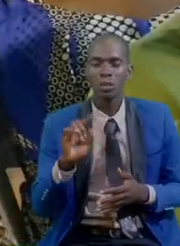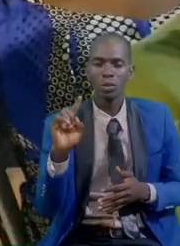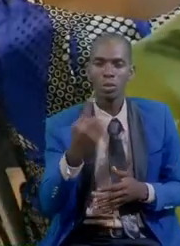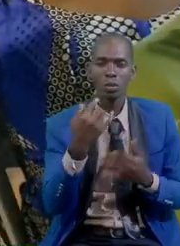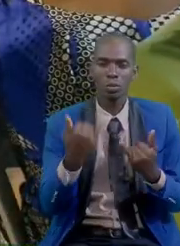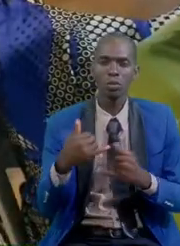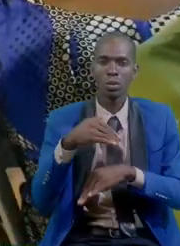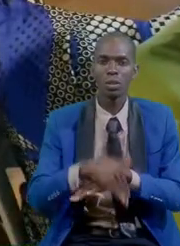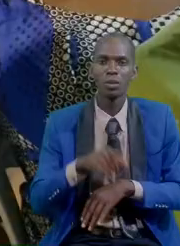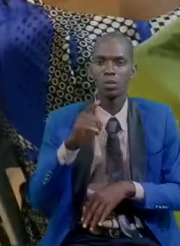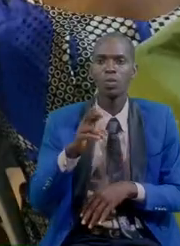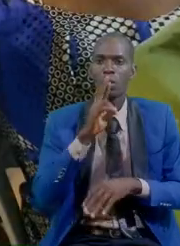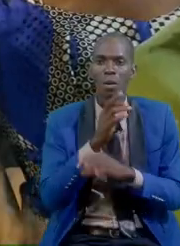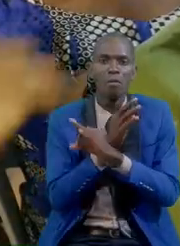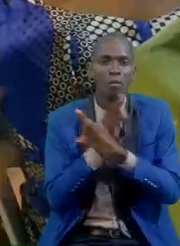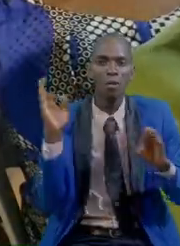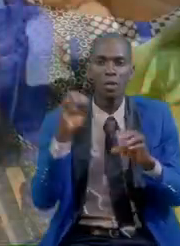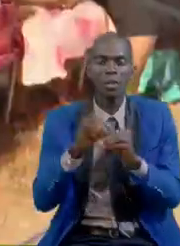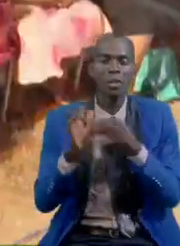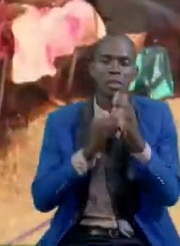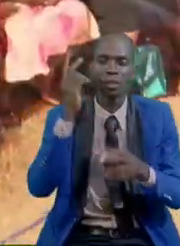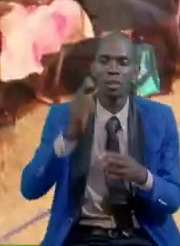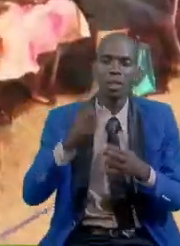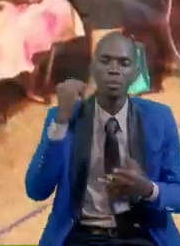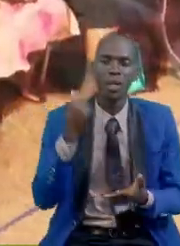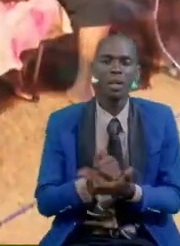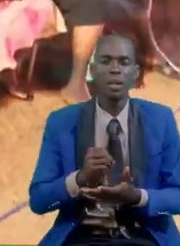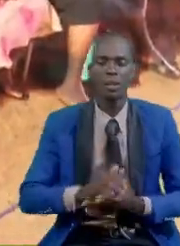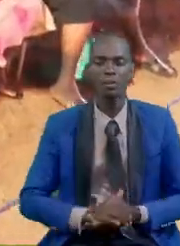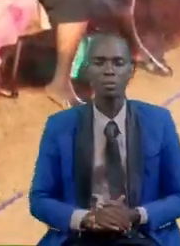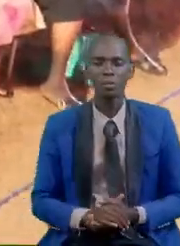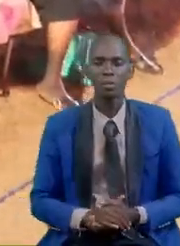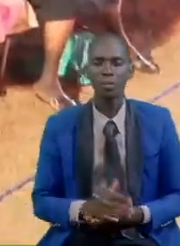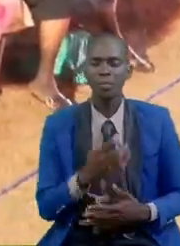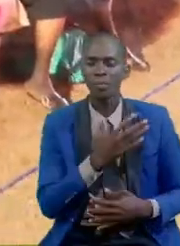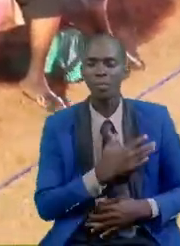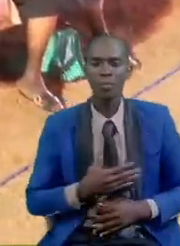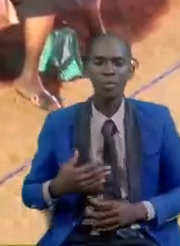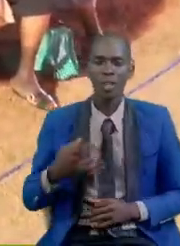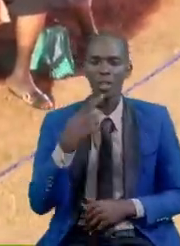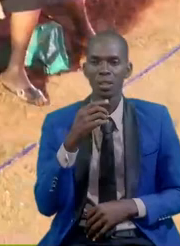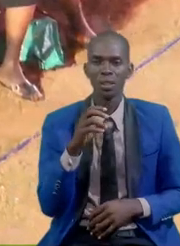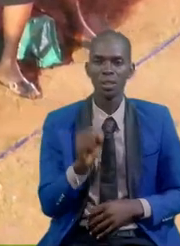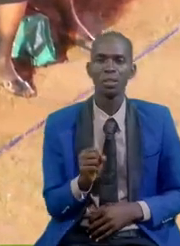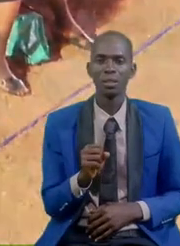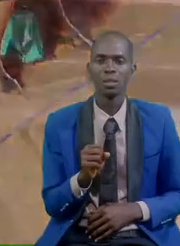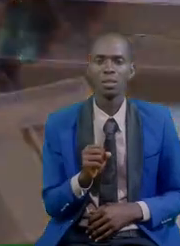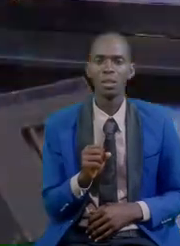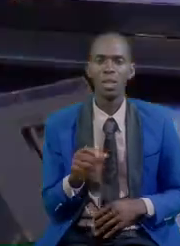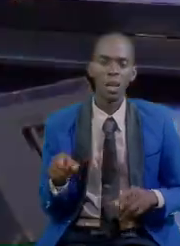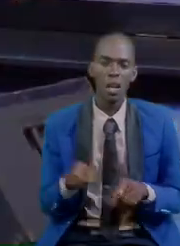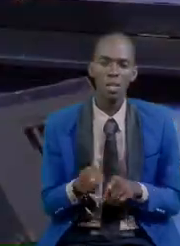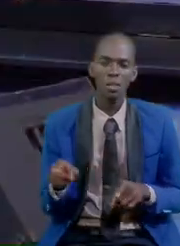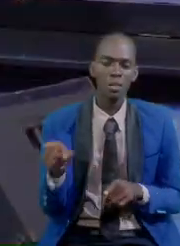free in Jesus' name. And it says, as they praised the Lord,